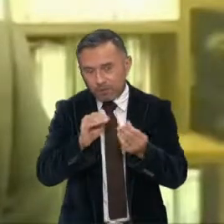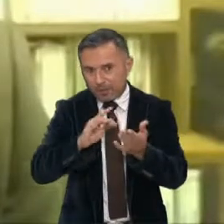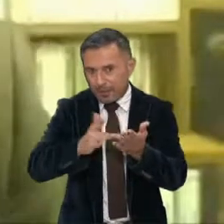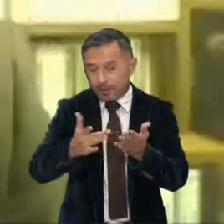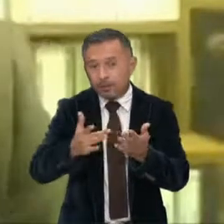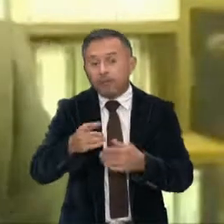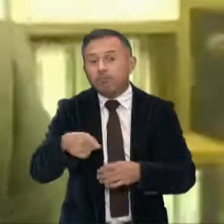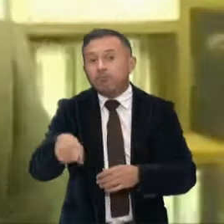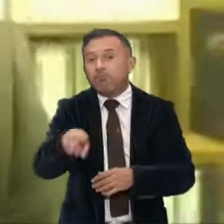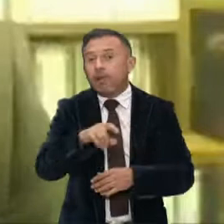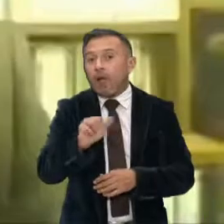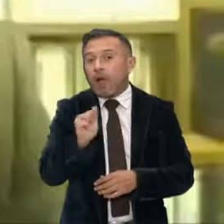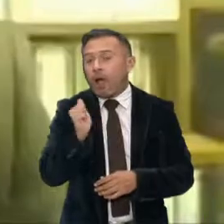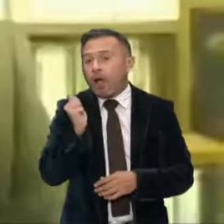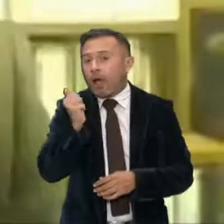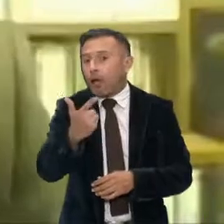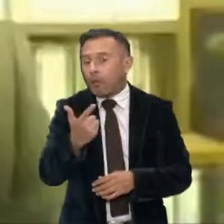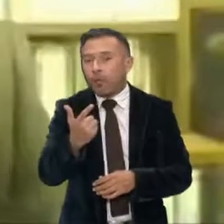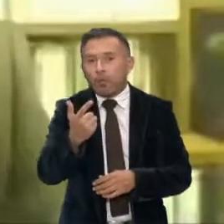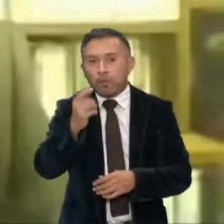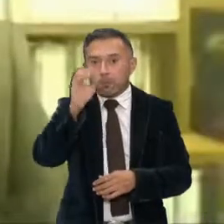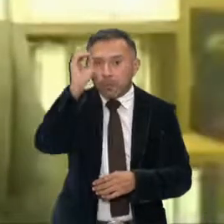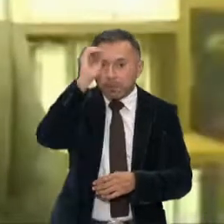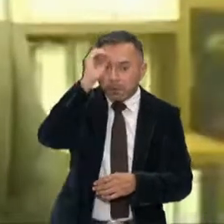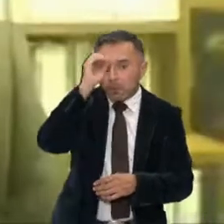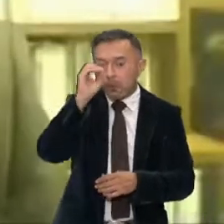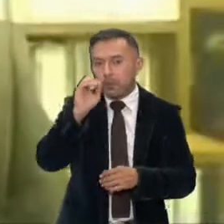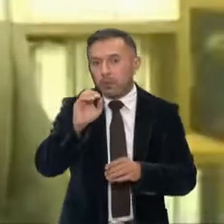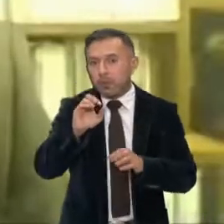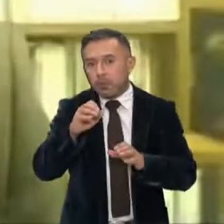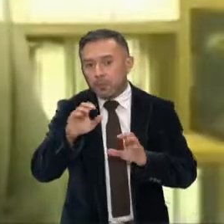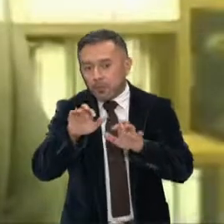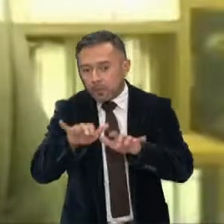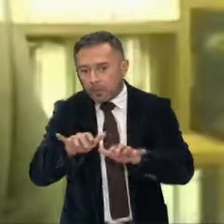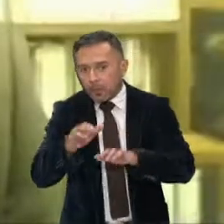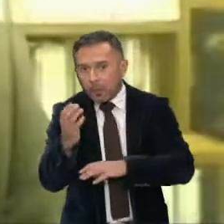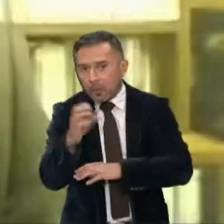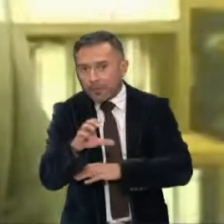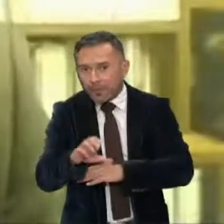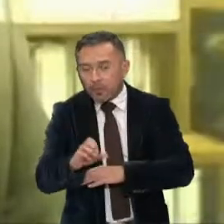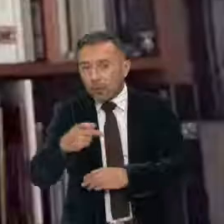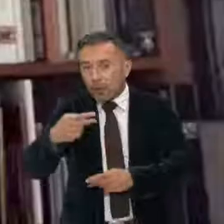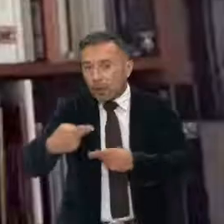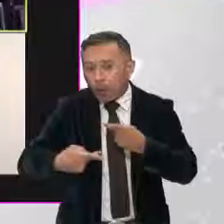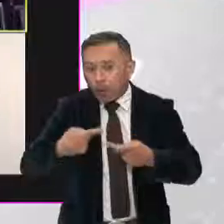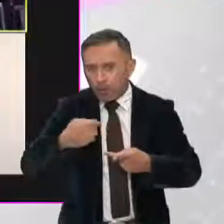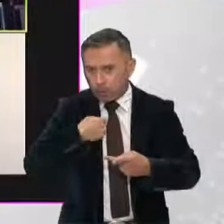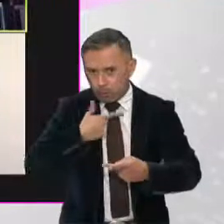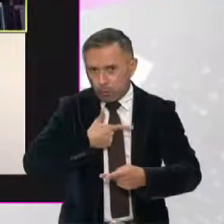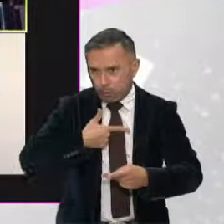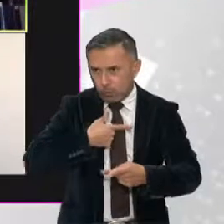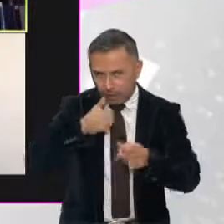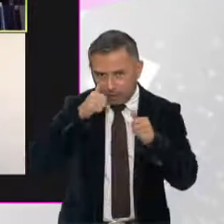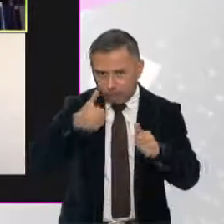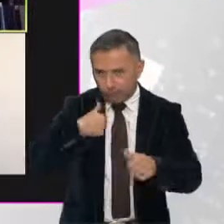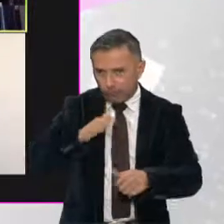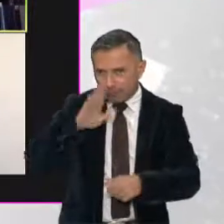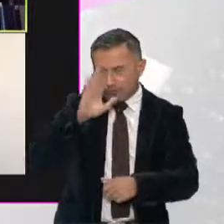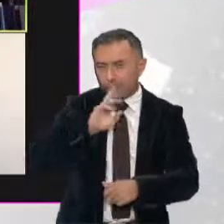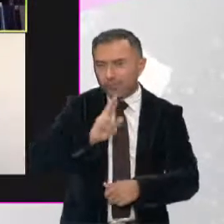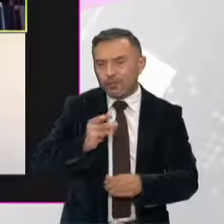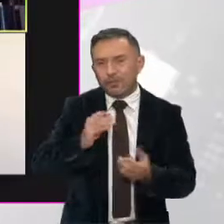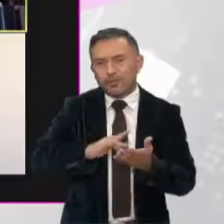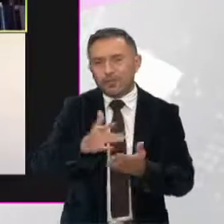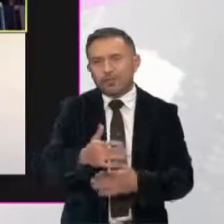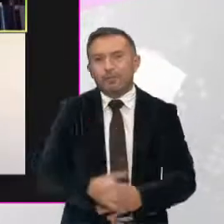this information, and I am available in case you have comments, questions in the next phase of this meeting.